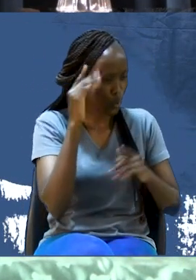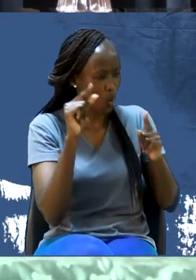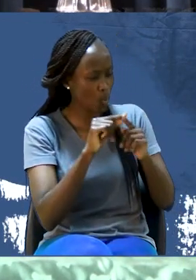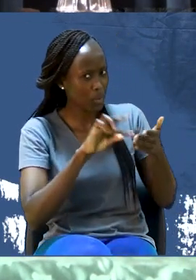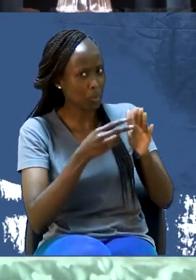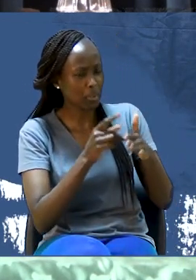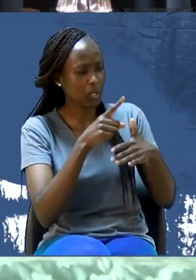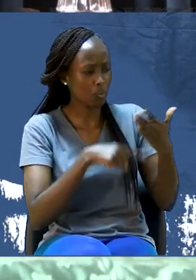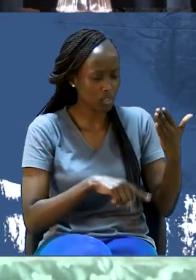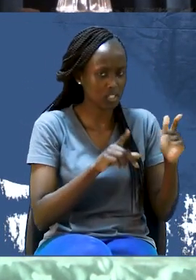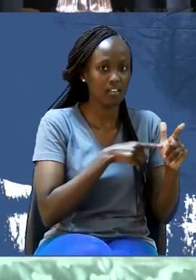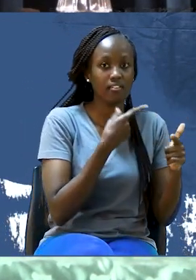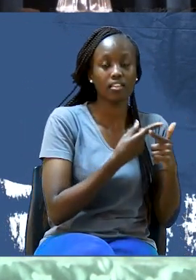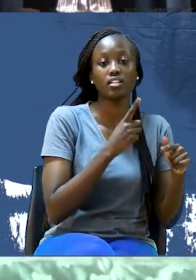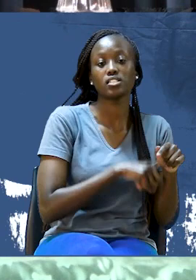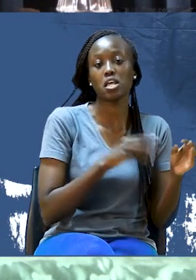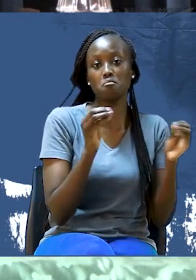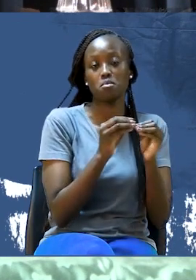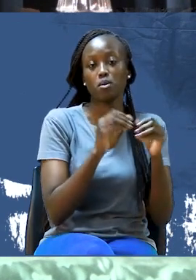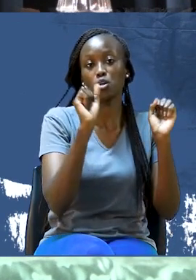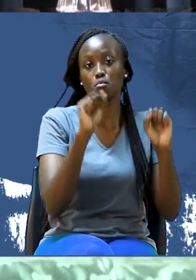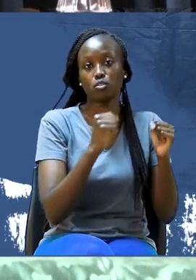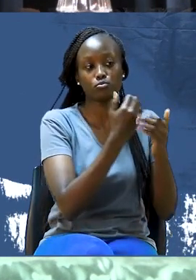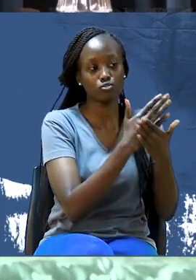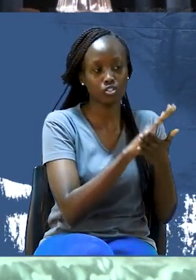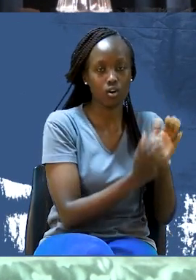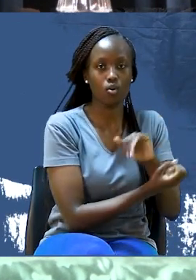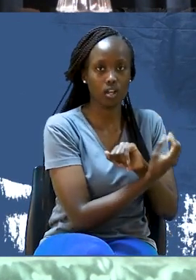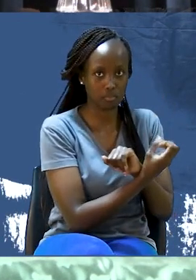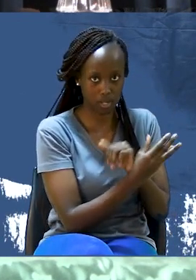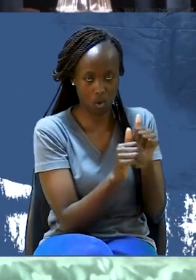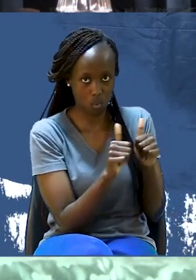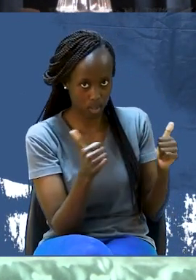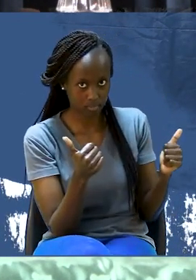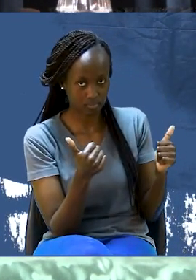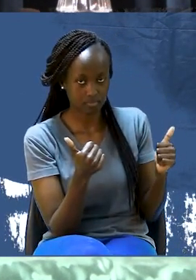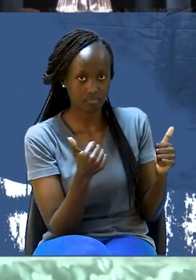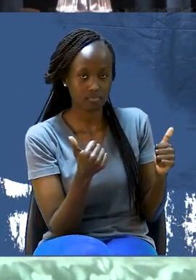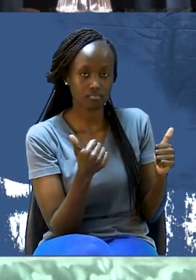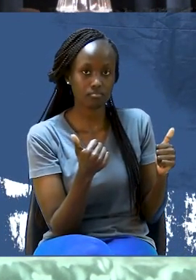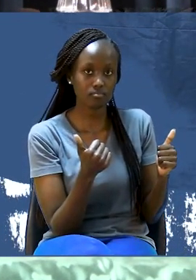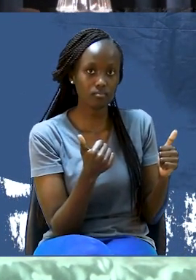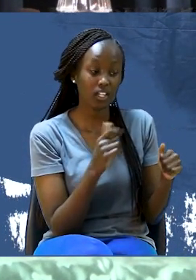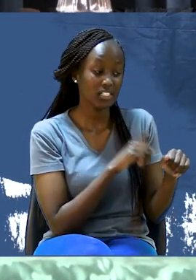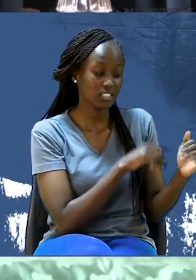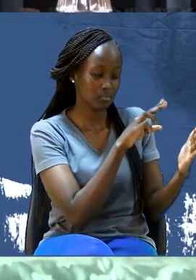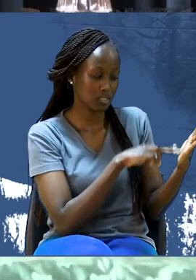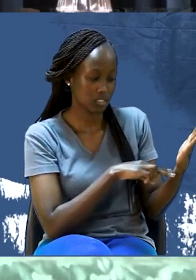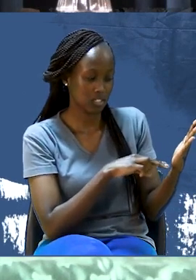said yesterday, that God's word was written to God's people in a particular situation. Ask